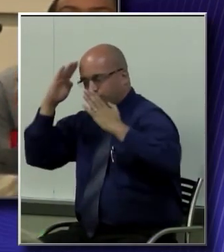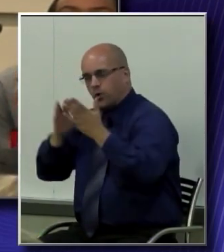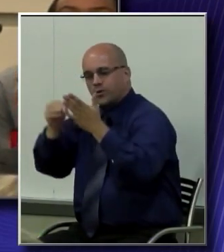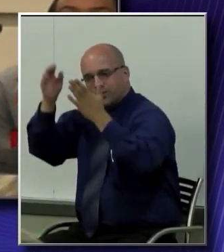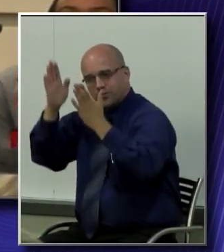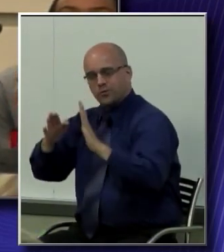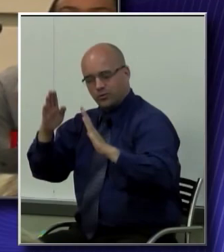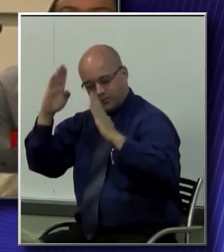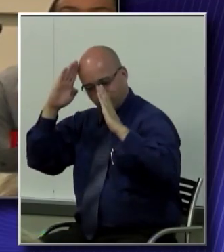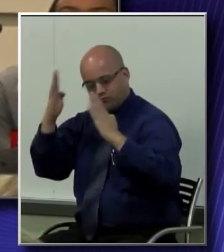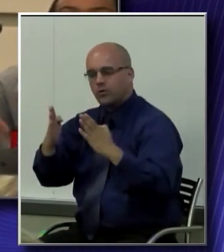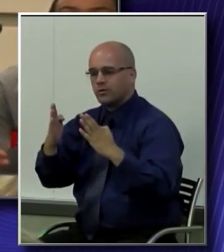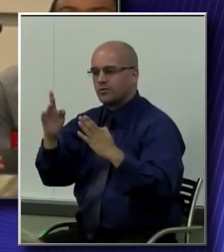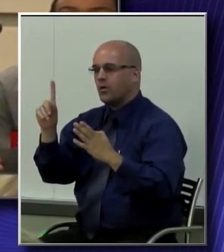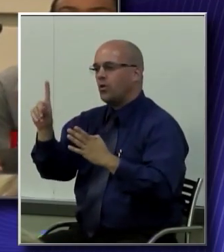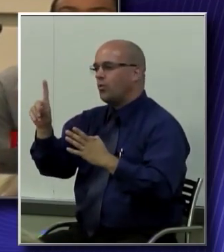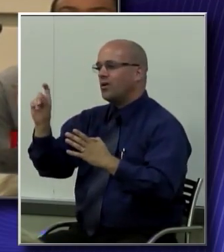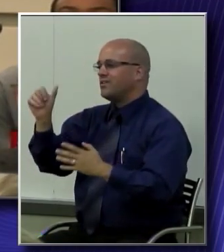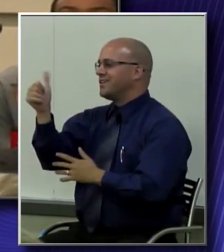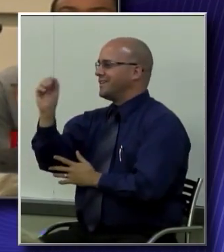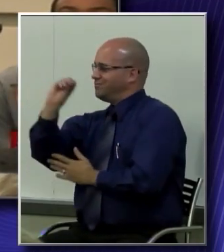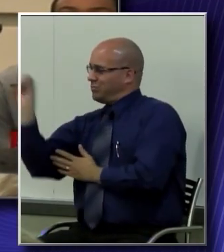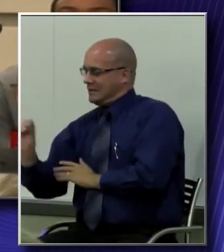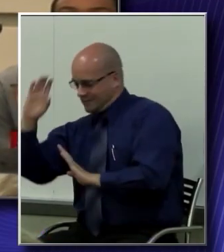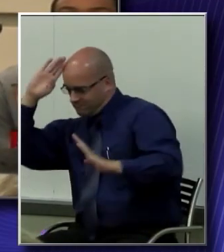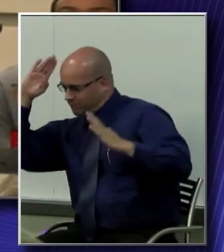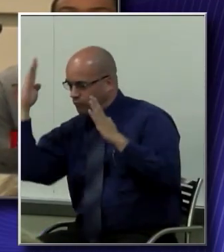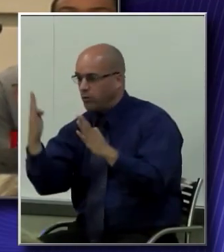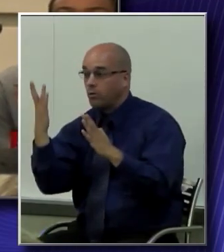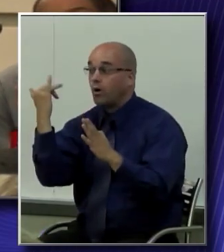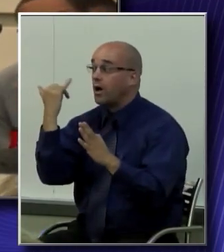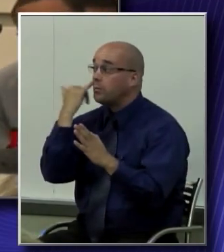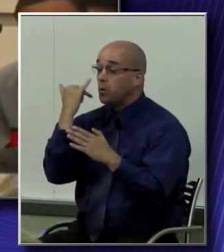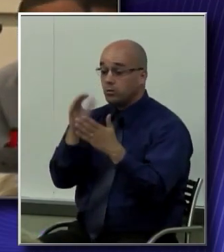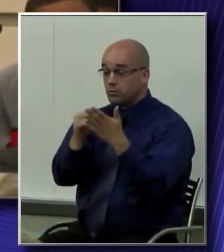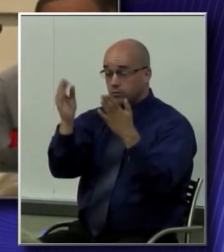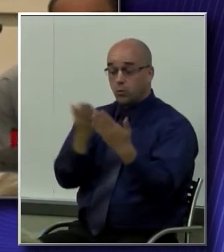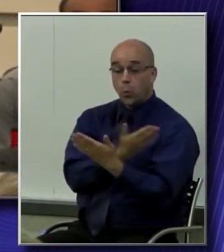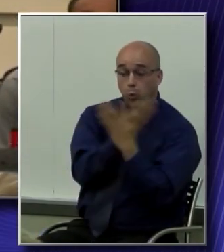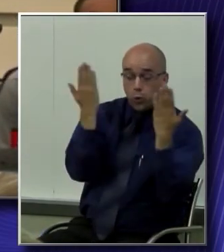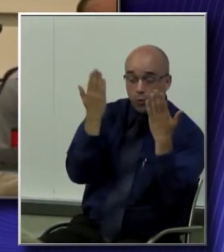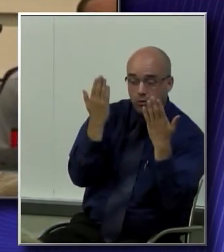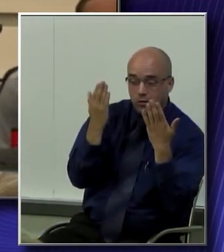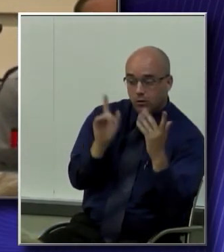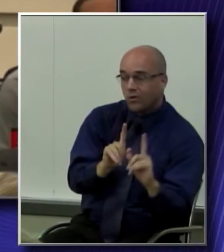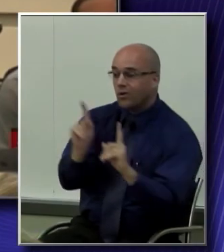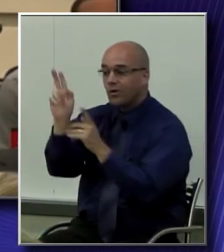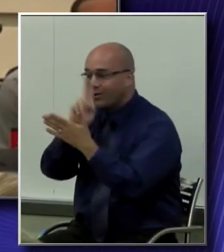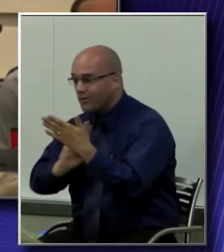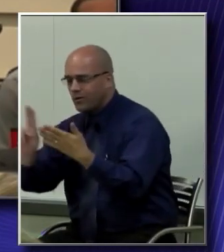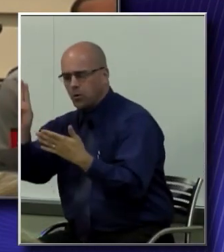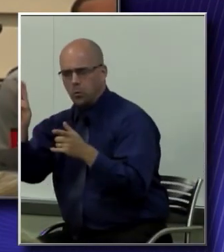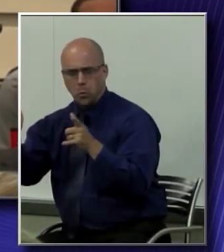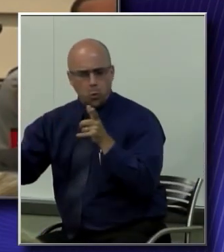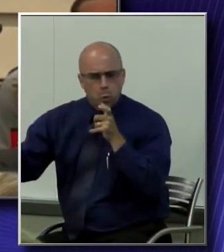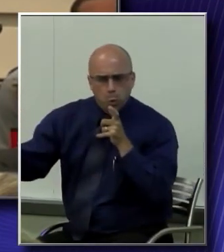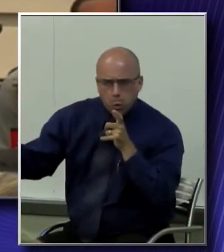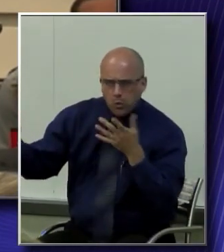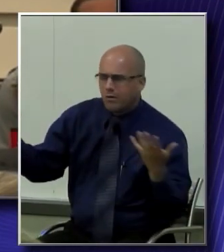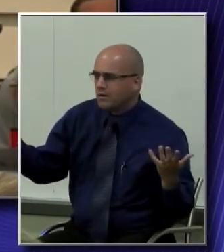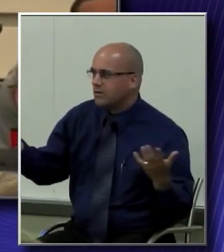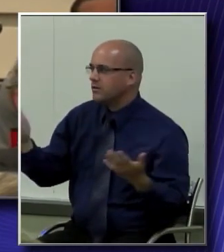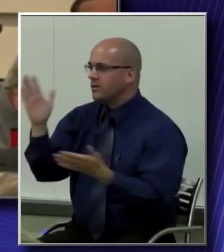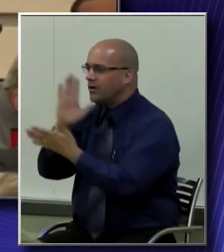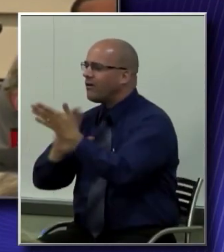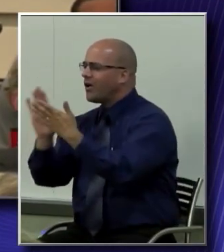students 110%, because without the students, you have no one to attend your university. The purpose of college, to me, my personal opinion,